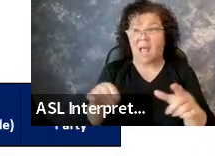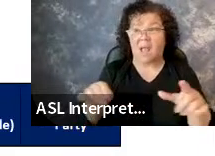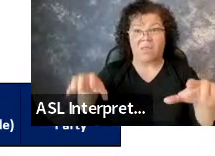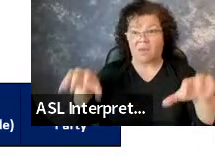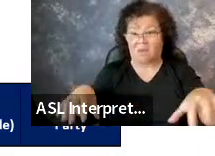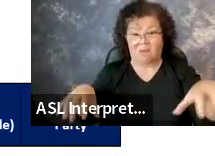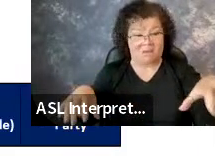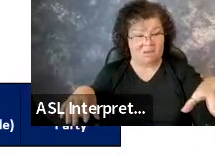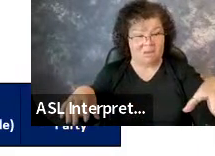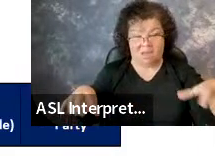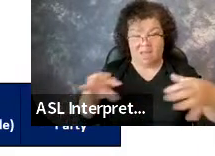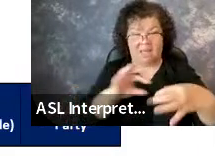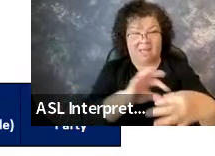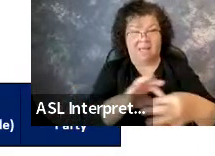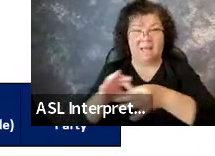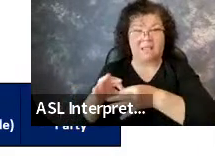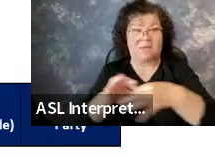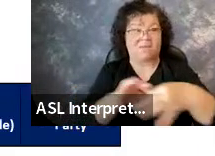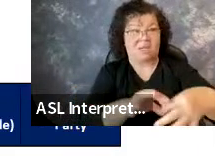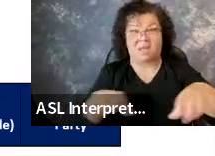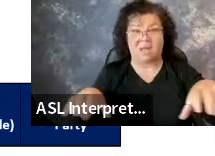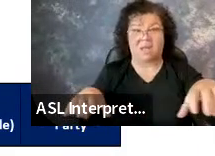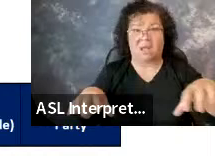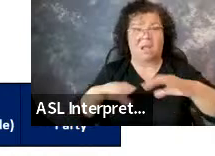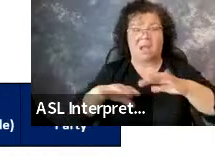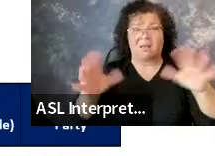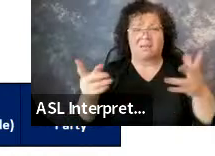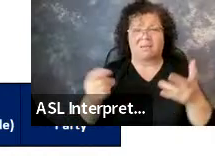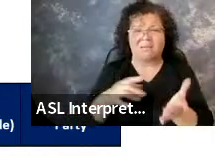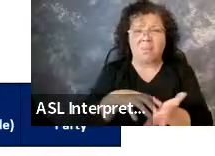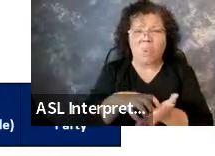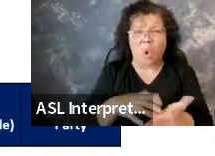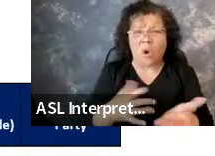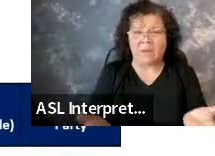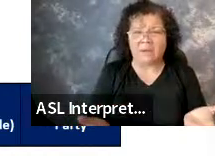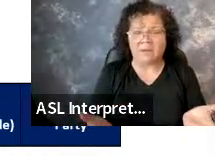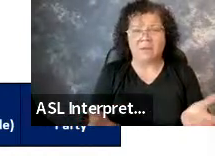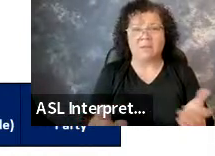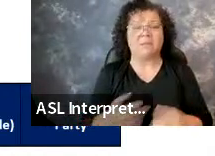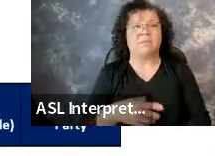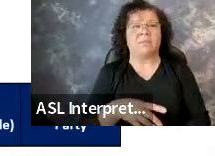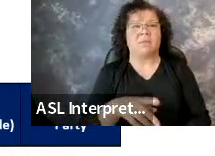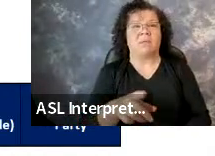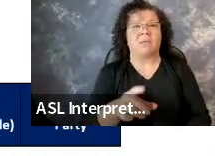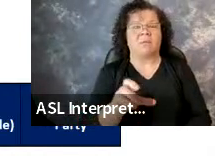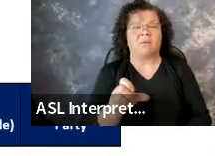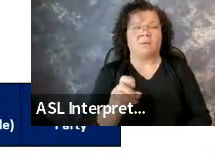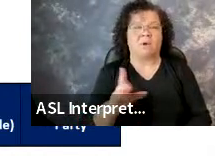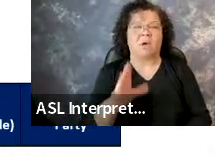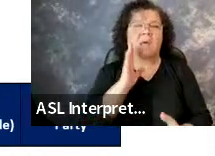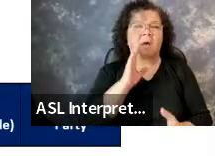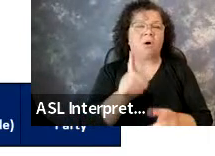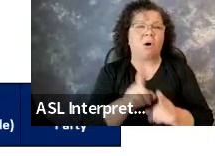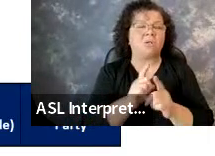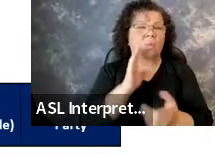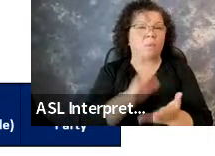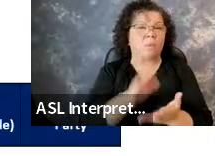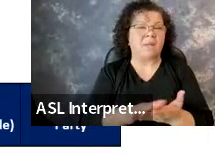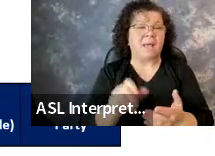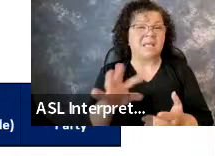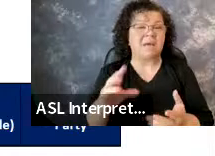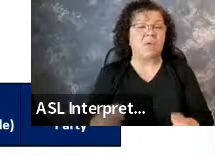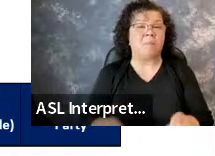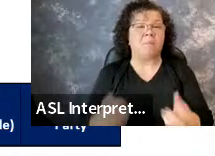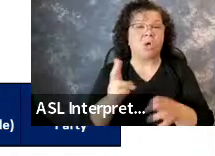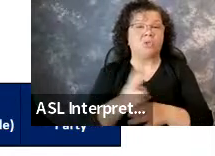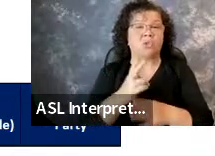modes is really, really poor. And the last comment on that too is it would be nice if the multi-use path didn't end